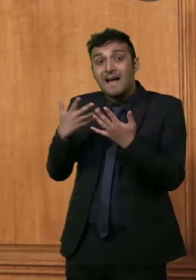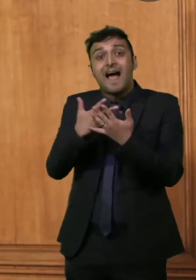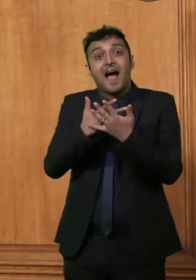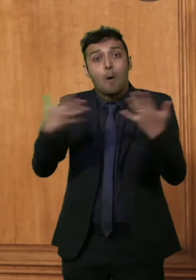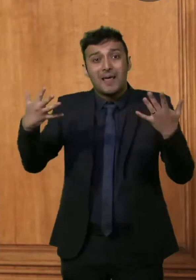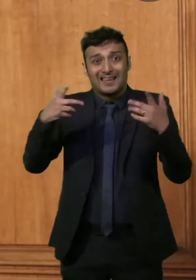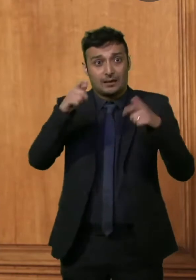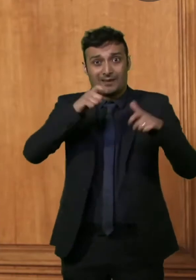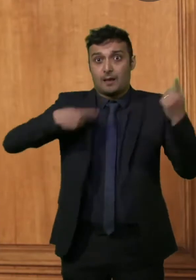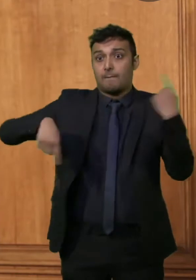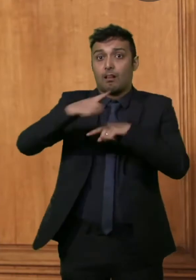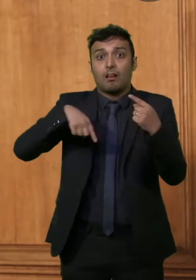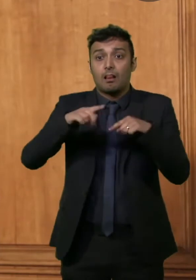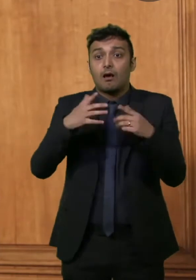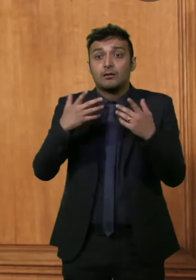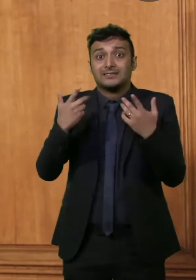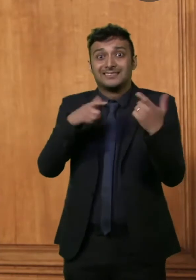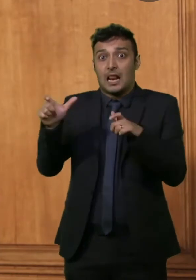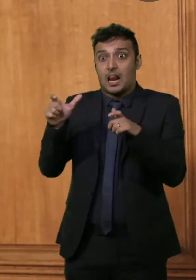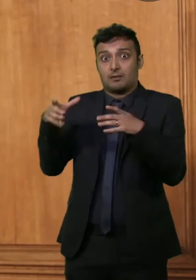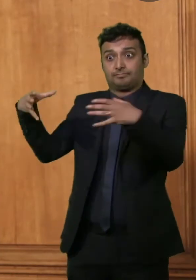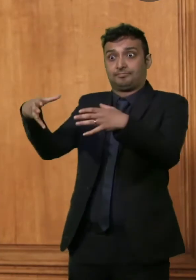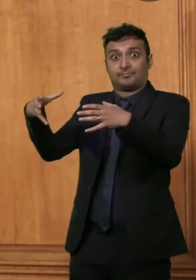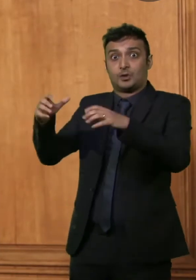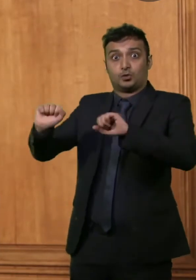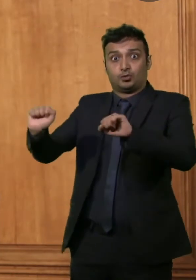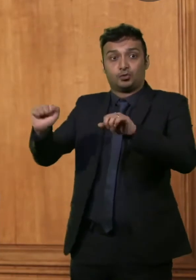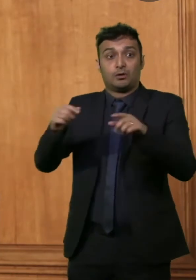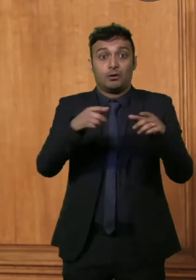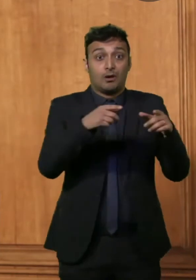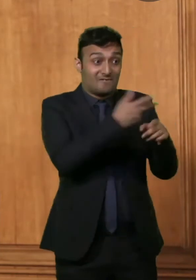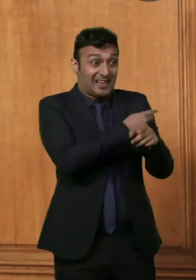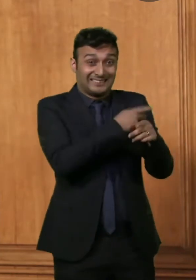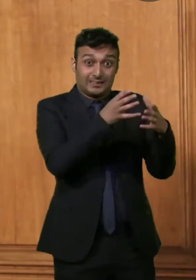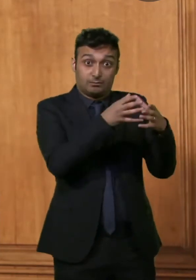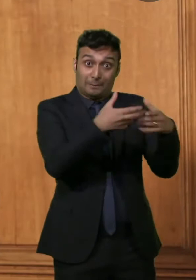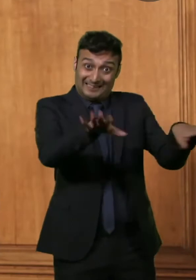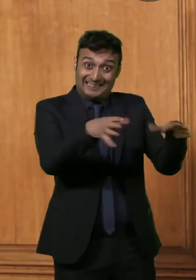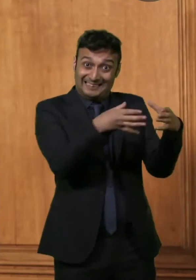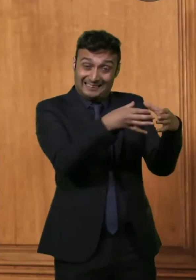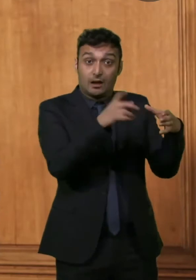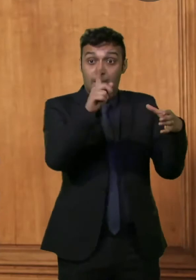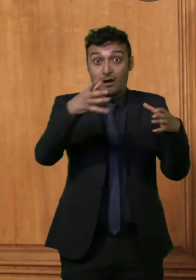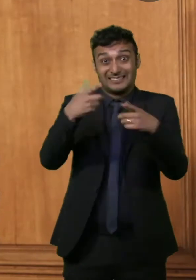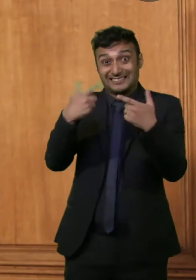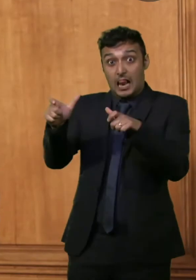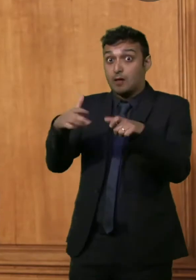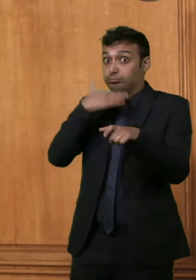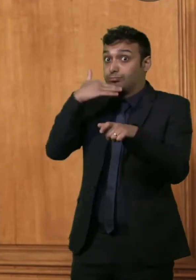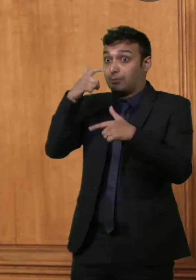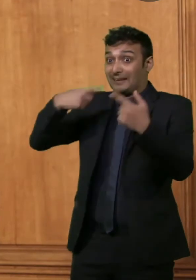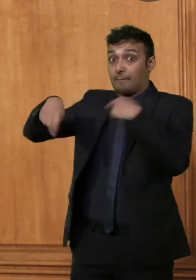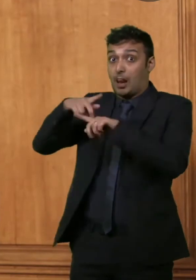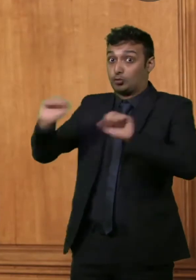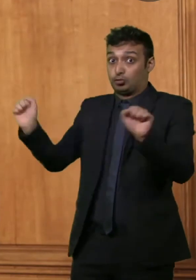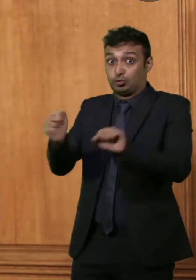vaccination programme rolling out, there will still be a large proportion of the population left who could become infected in the future. So we clearly need to push the